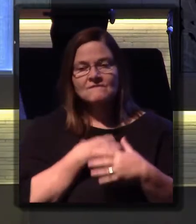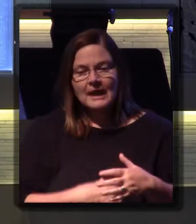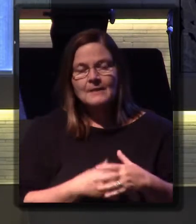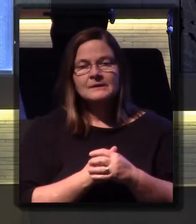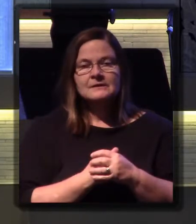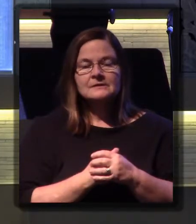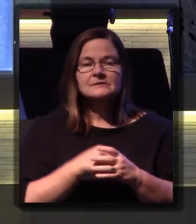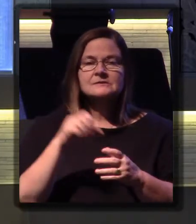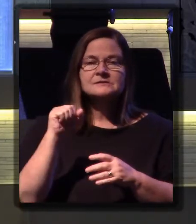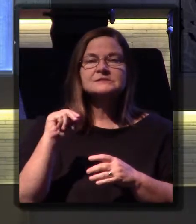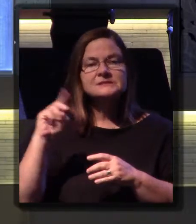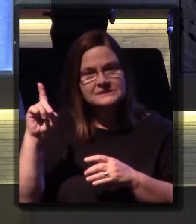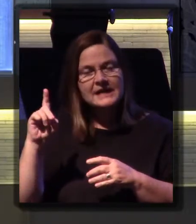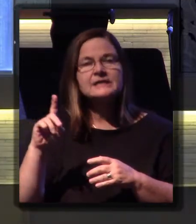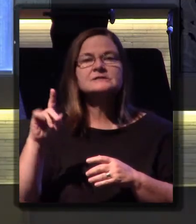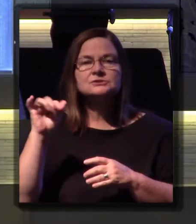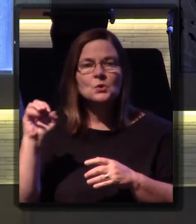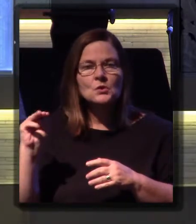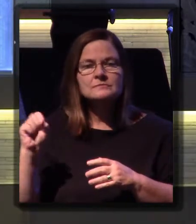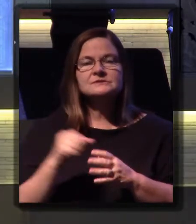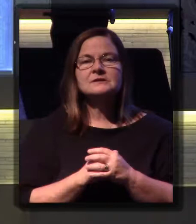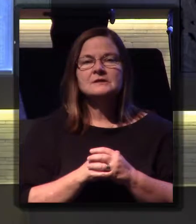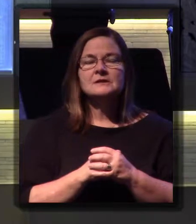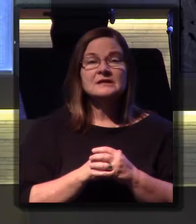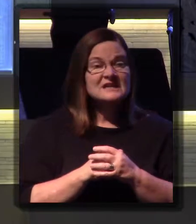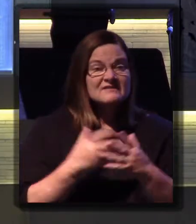We've read in Scripture about times of drought and famine,